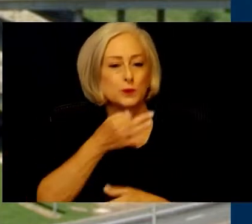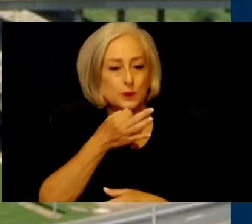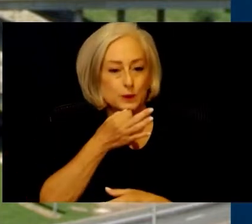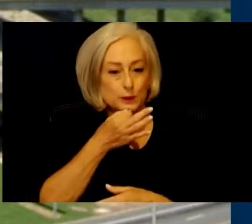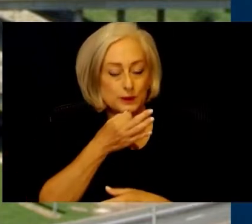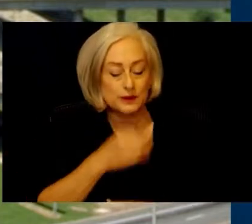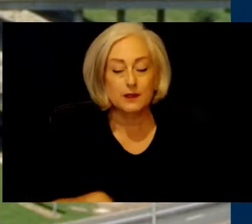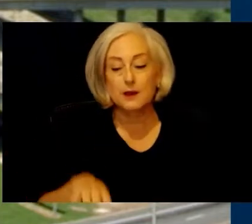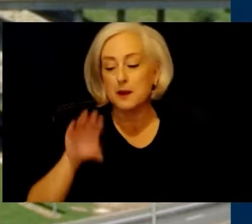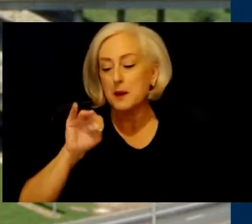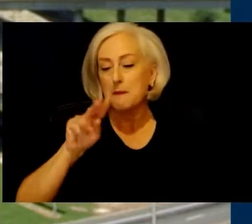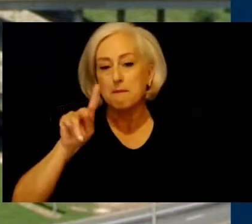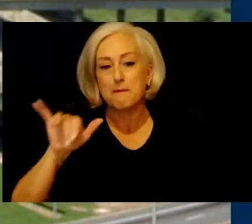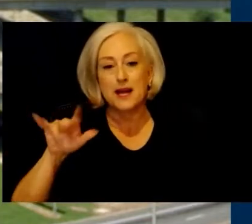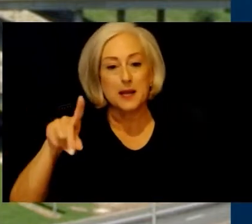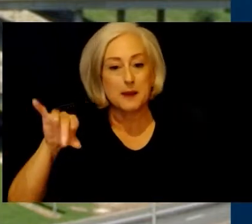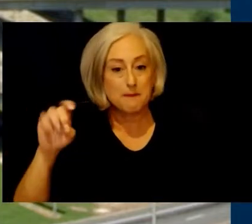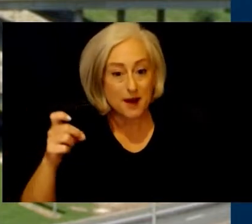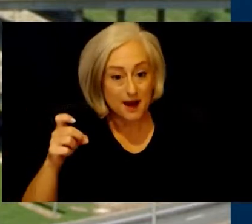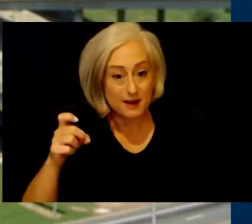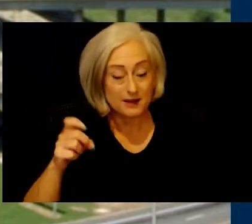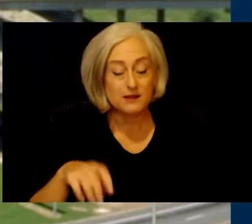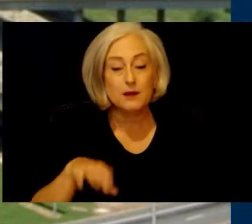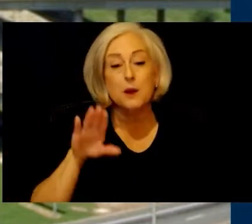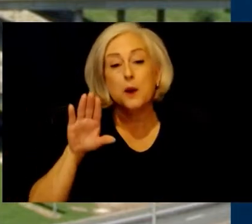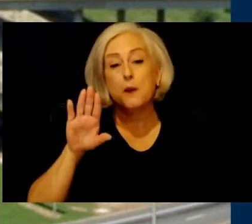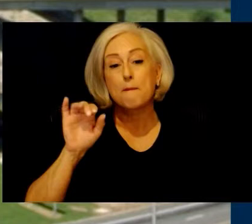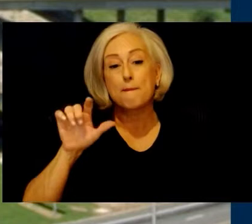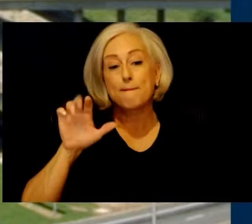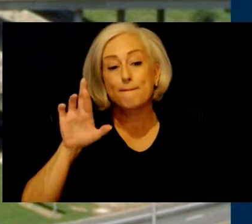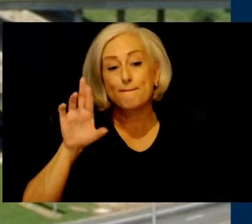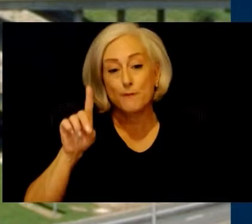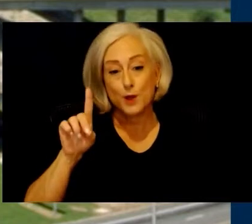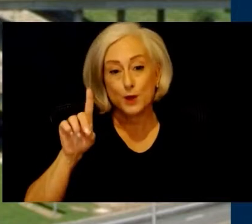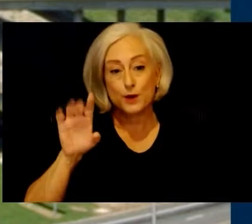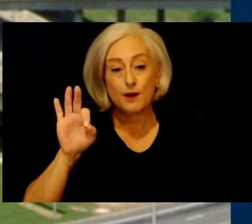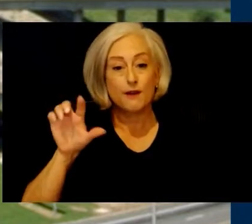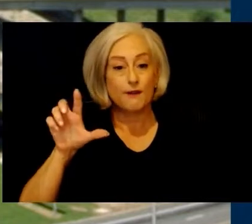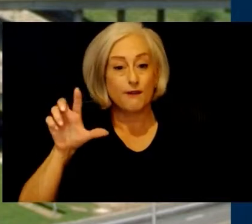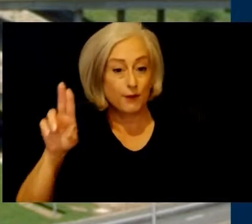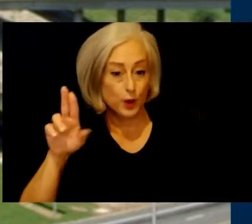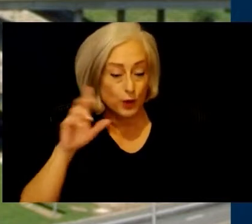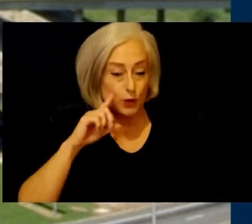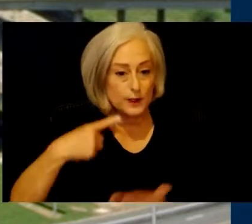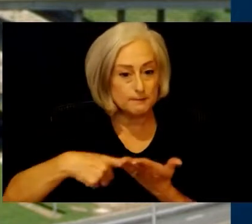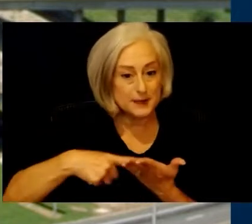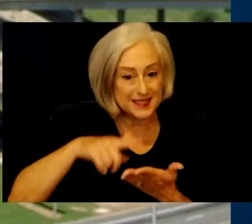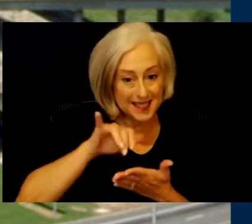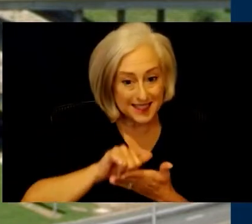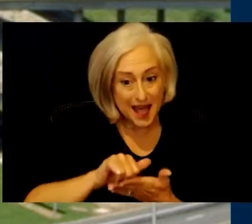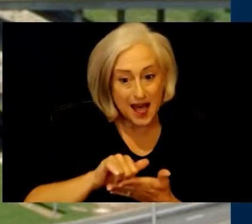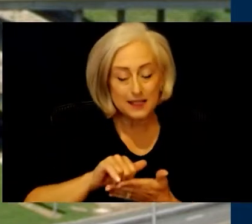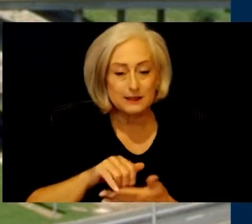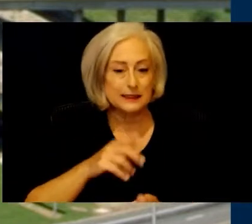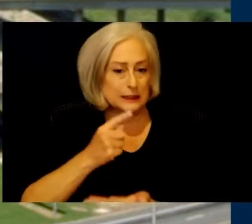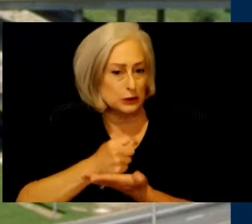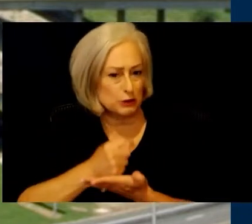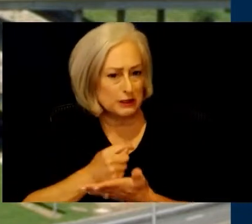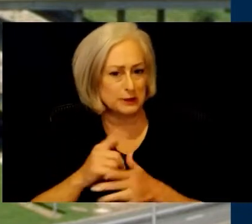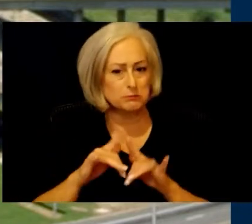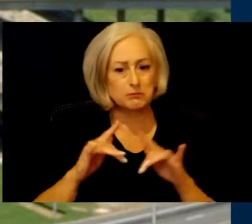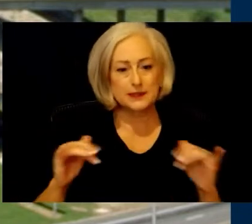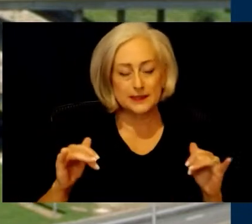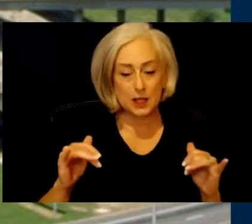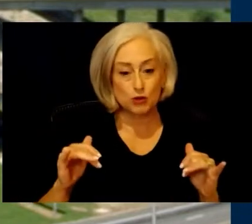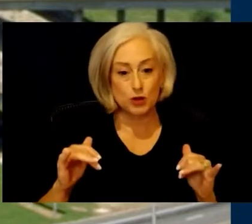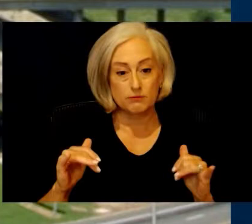the headlines across the world. We will talk about the latest research and treatments for those as well. And the COVID numbers are inching up a bit as well. We